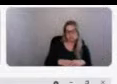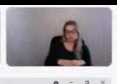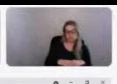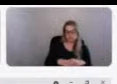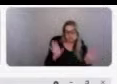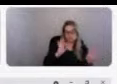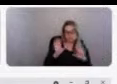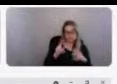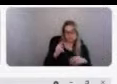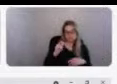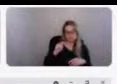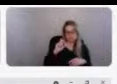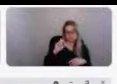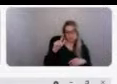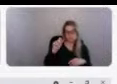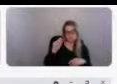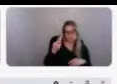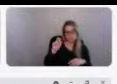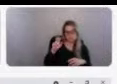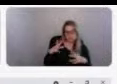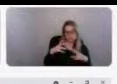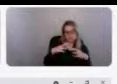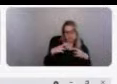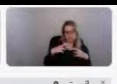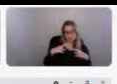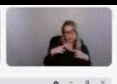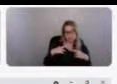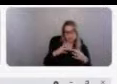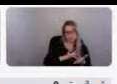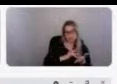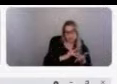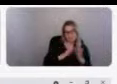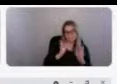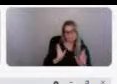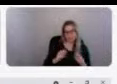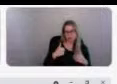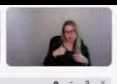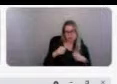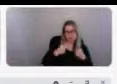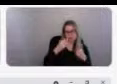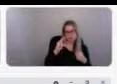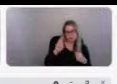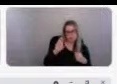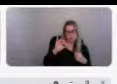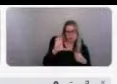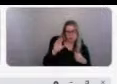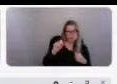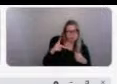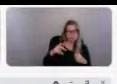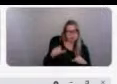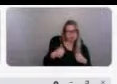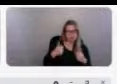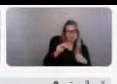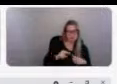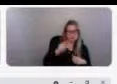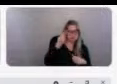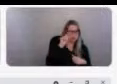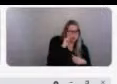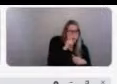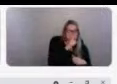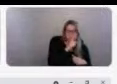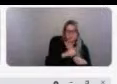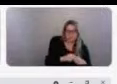hi my name is noela kunst and i'm a retired pharmacist and i live in the maricopa county i live in the north scottsdale near pinnacle